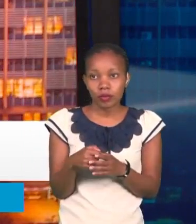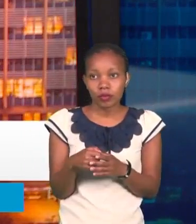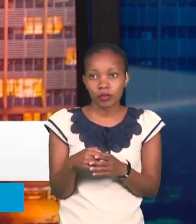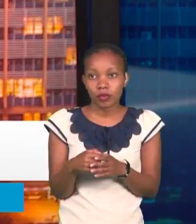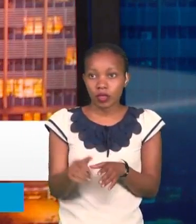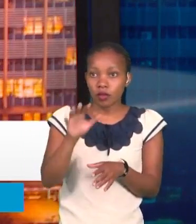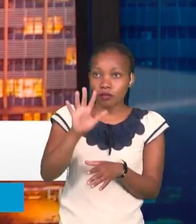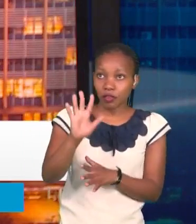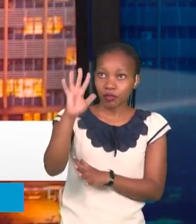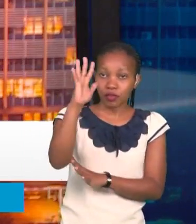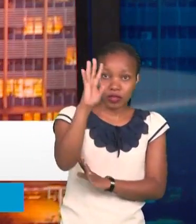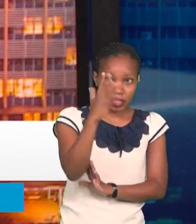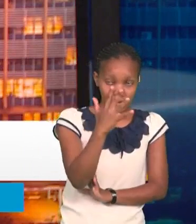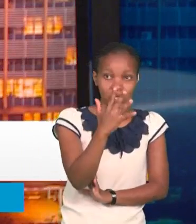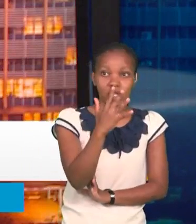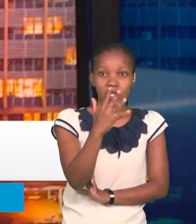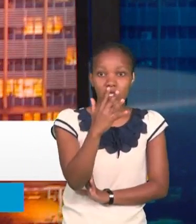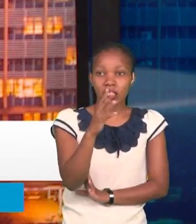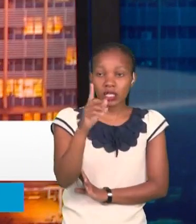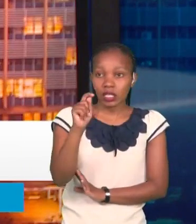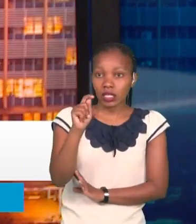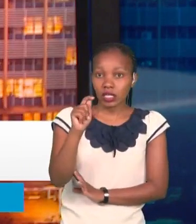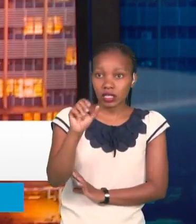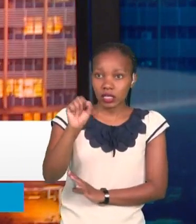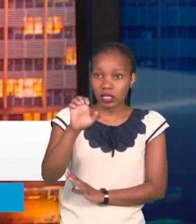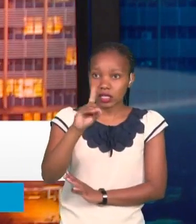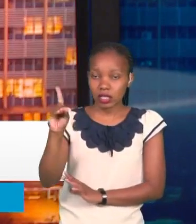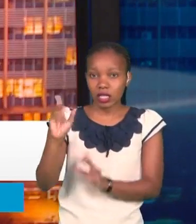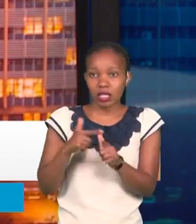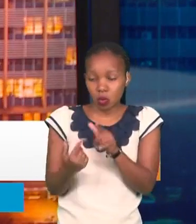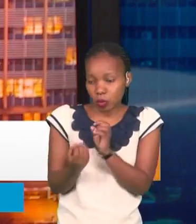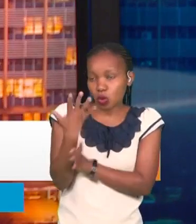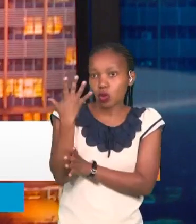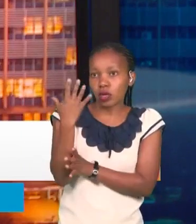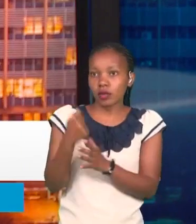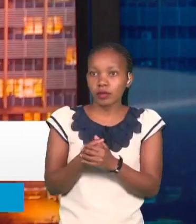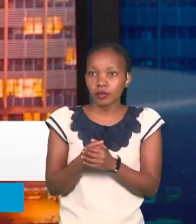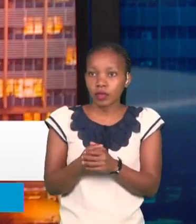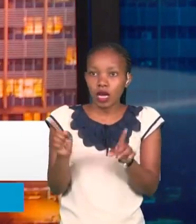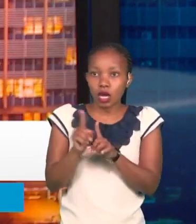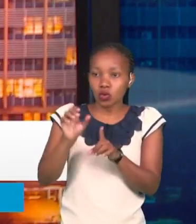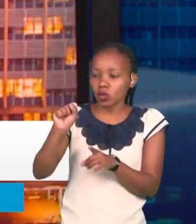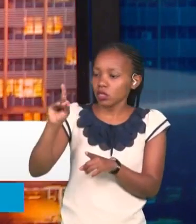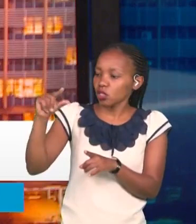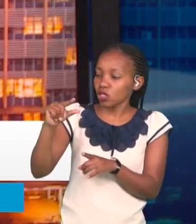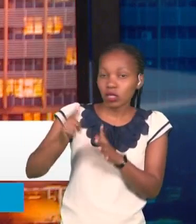5 tree seedlings will be grown on your behalf. Okay. And even for the SDGs week, we